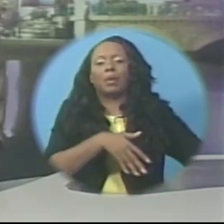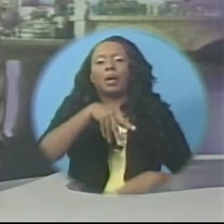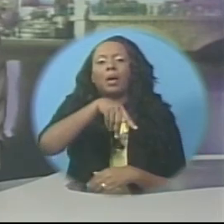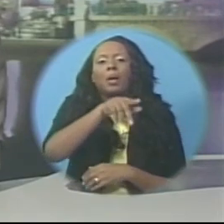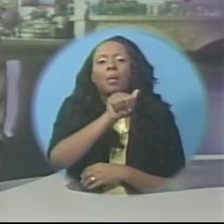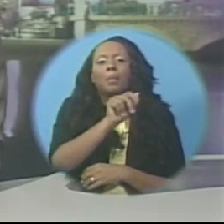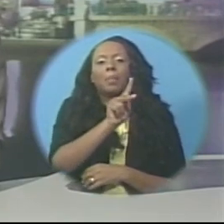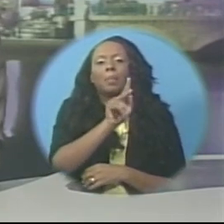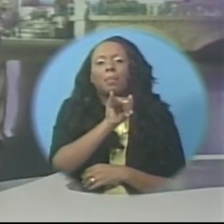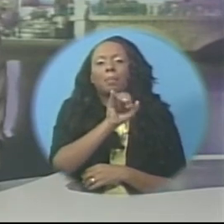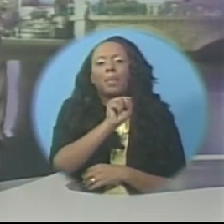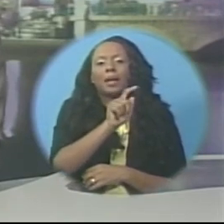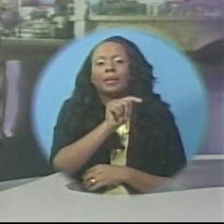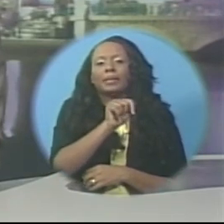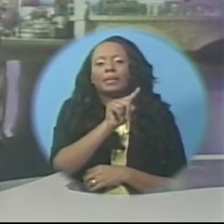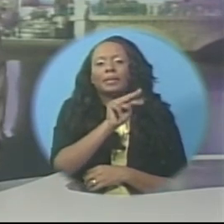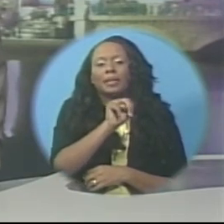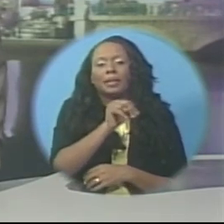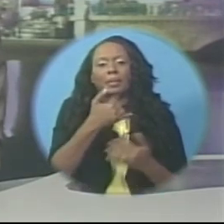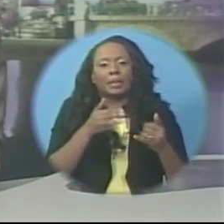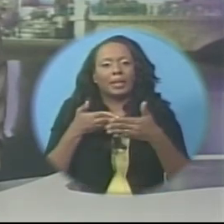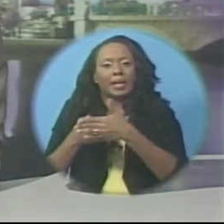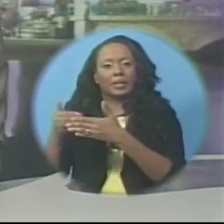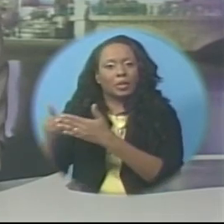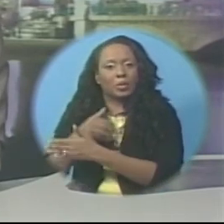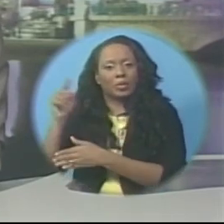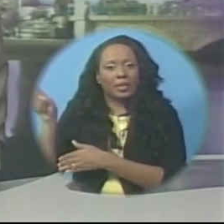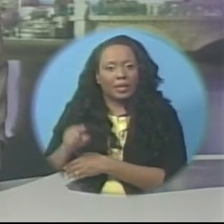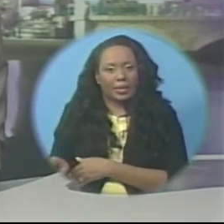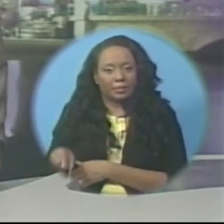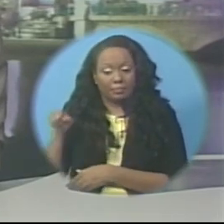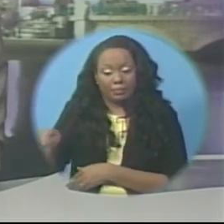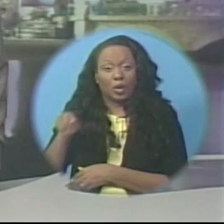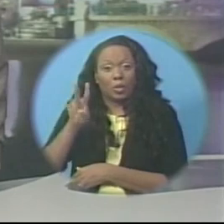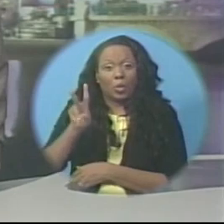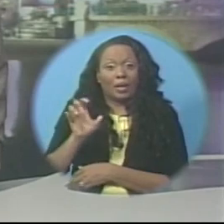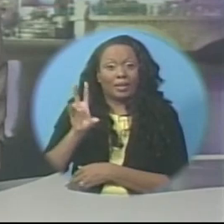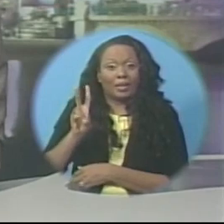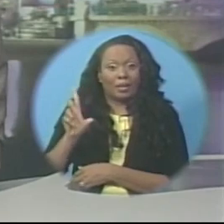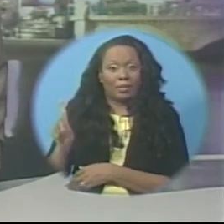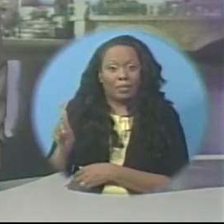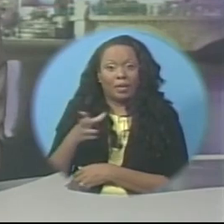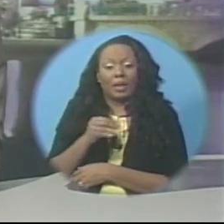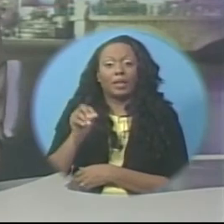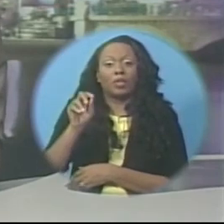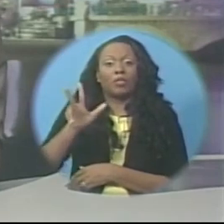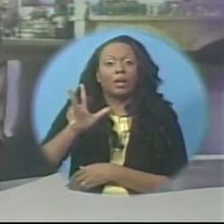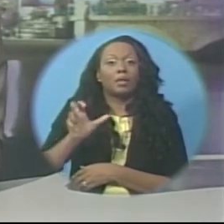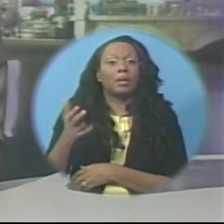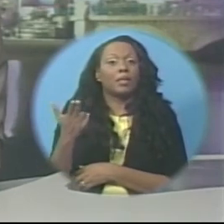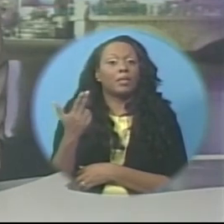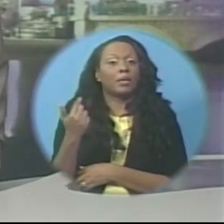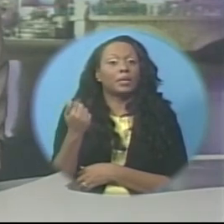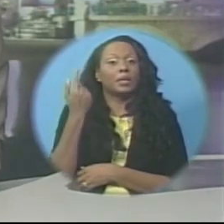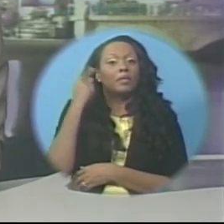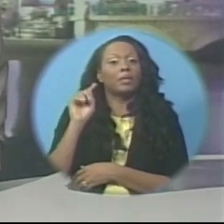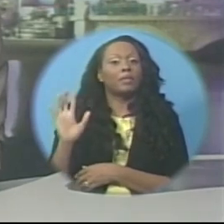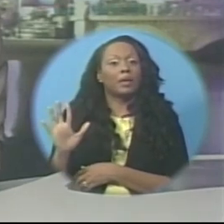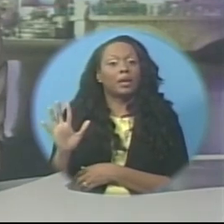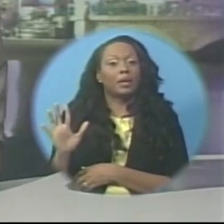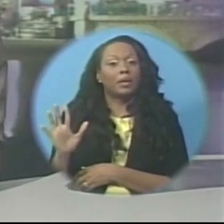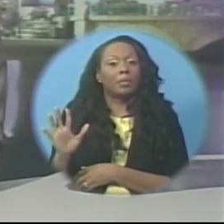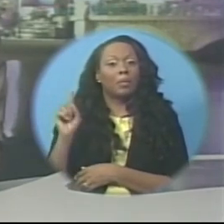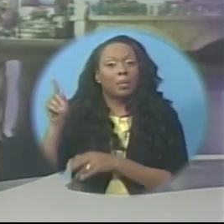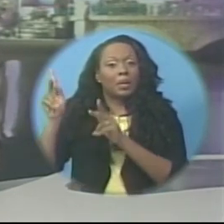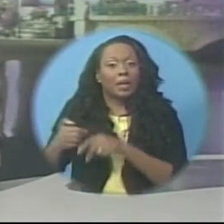remaining in the second test against host New Zealand. Scores there, New Zealand 271 and 313 for 5 declared, with